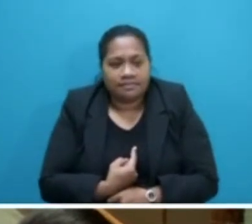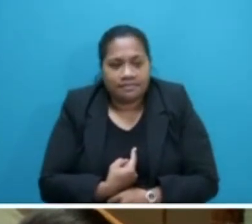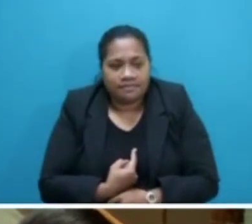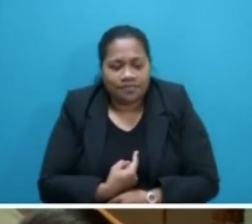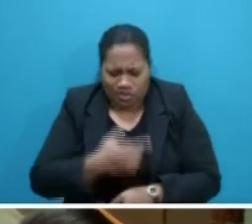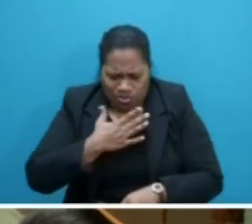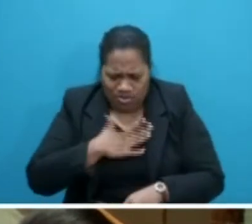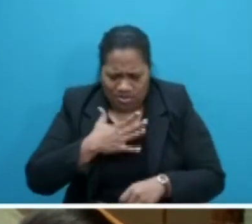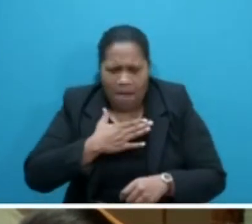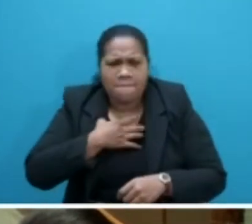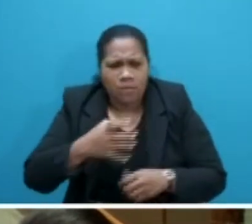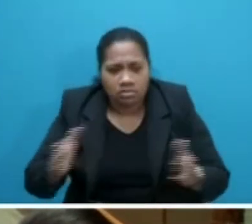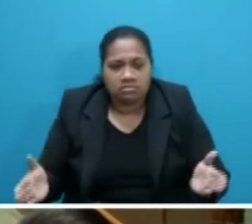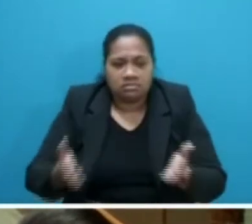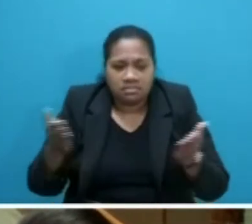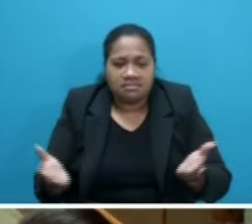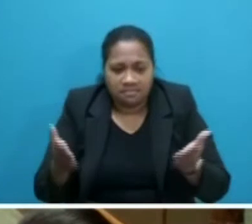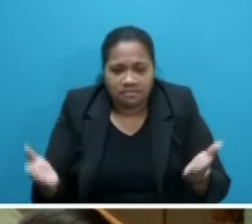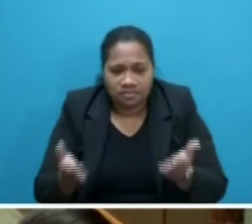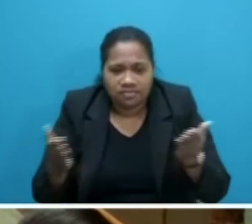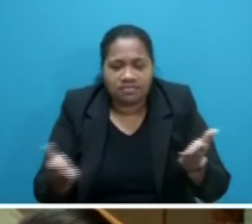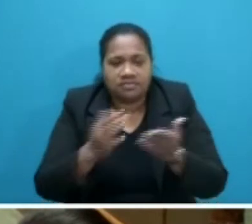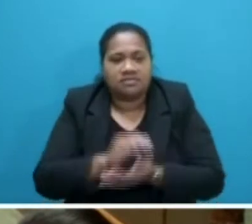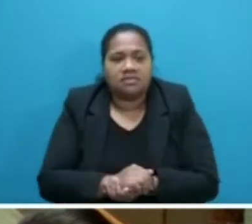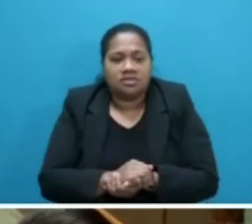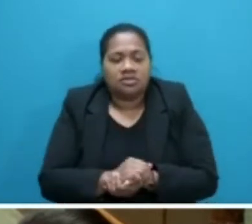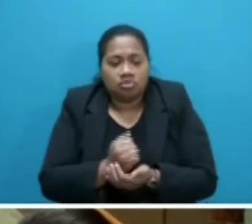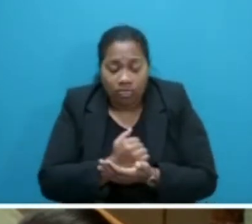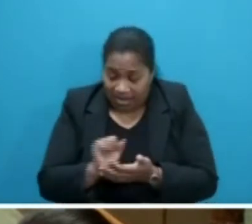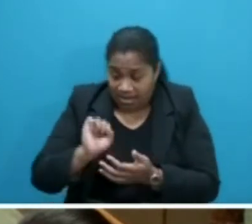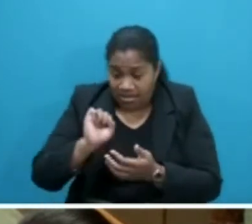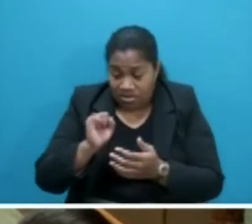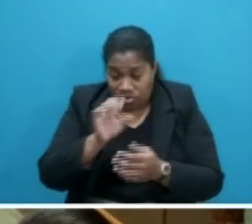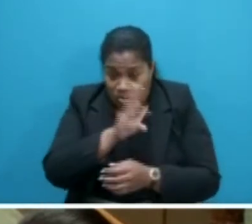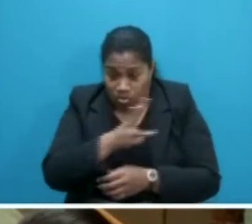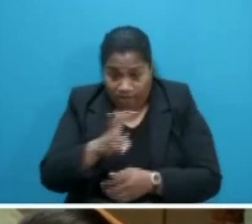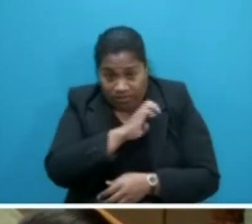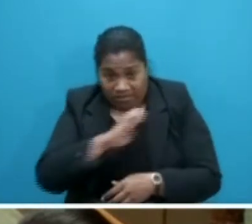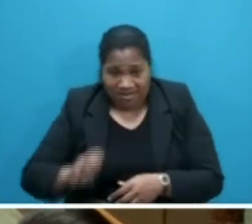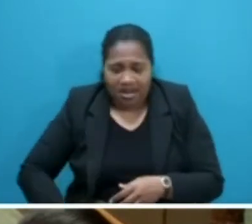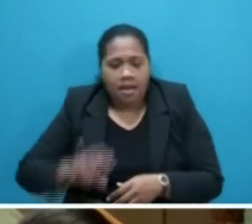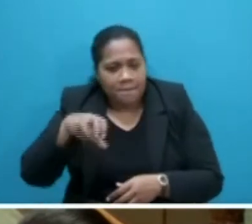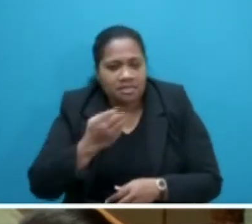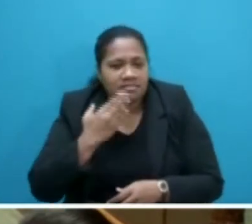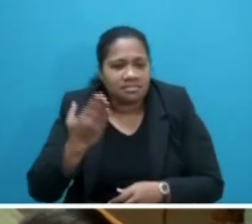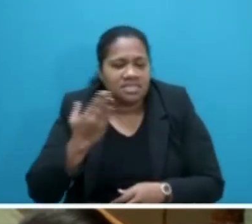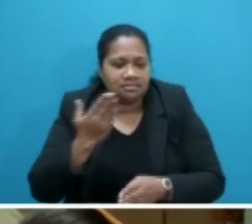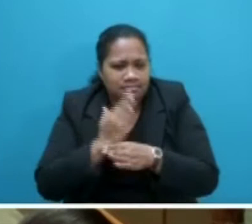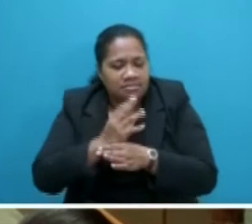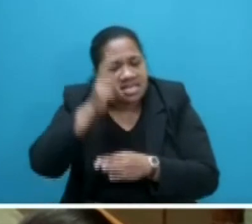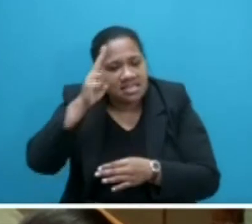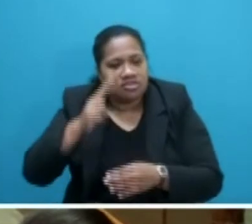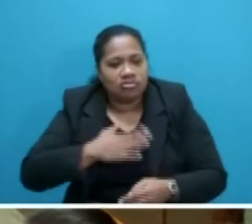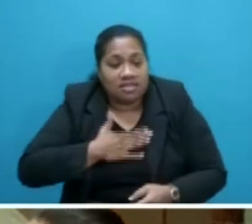building. To echo the words of His Excellency, we must all speak and work in the national interest, not